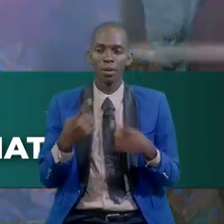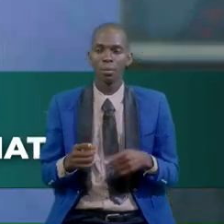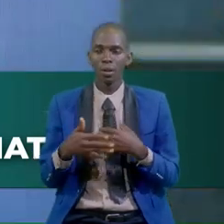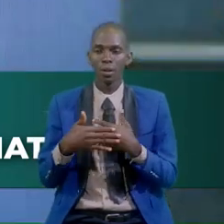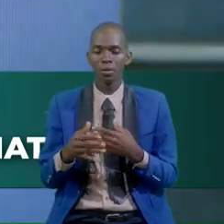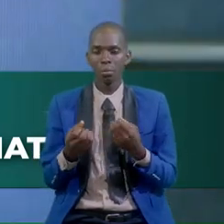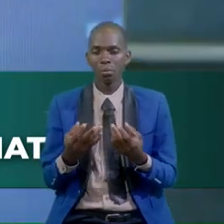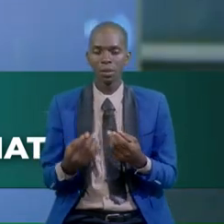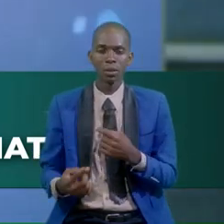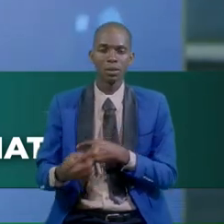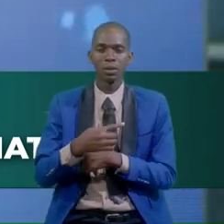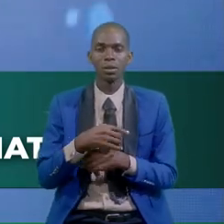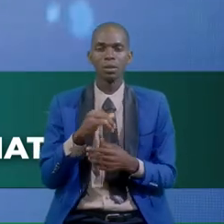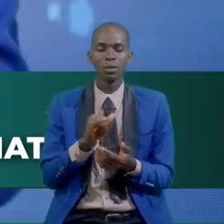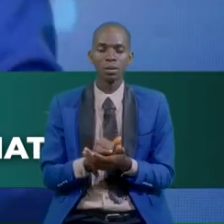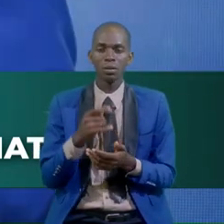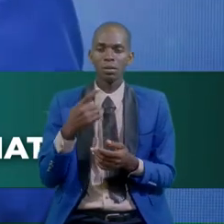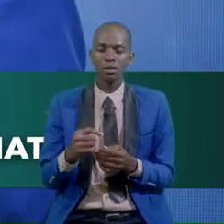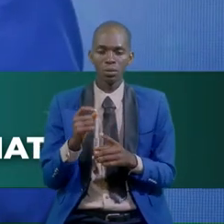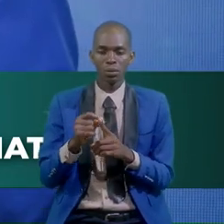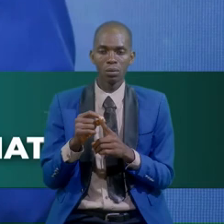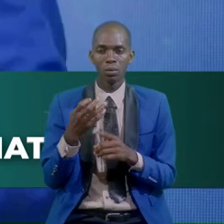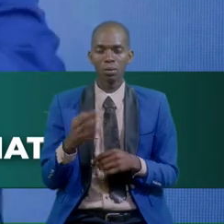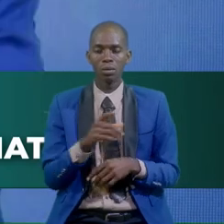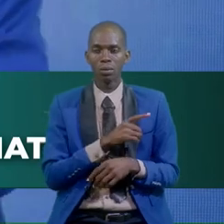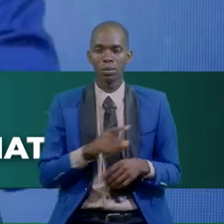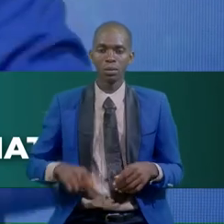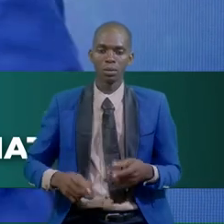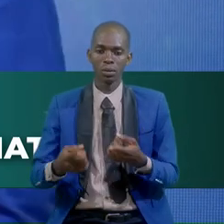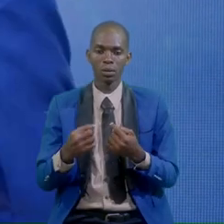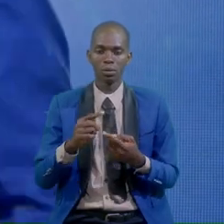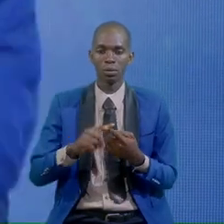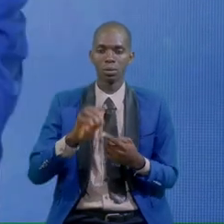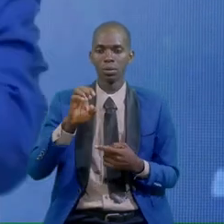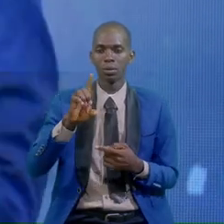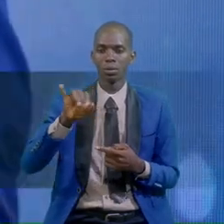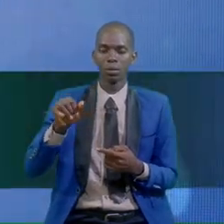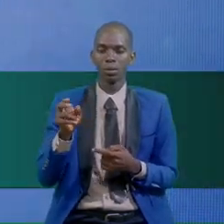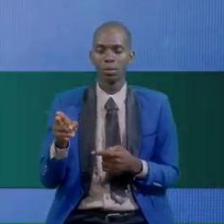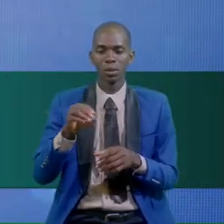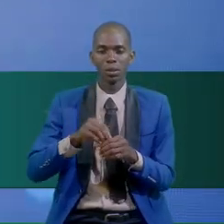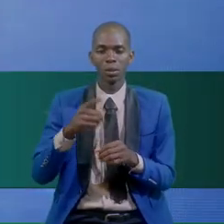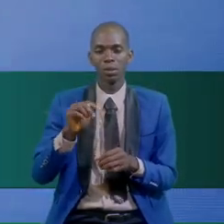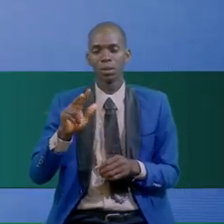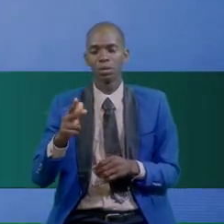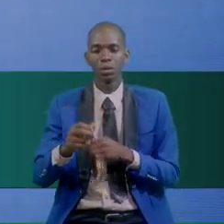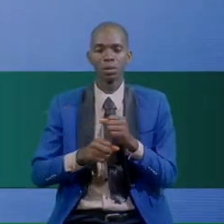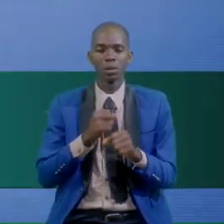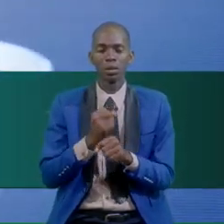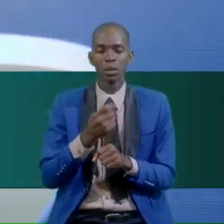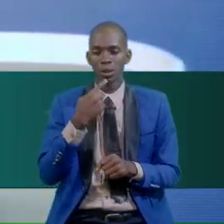days that the word of the Lord came to Elijah in the third year, saying, go,